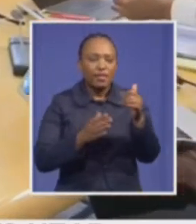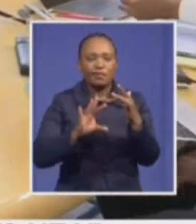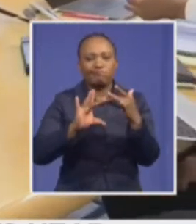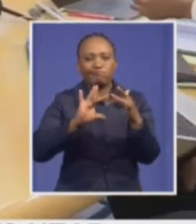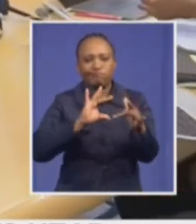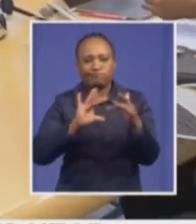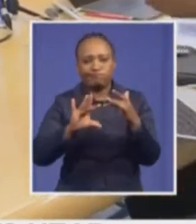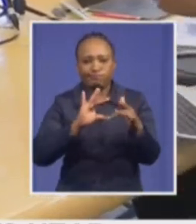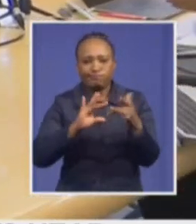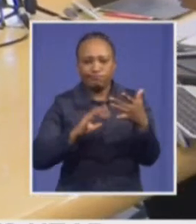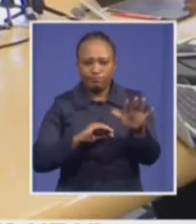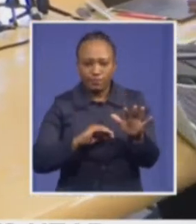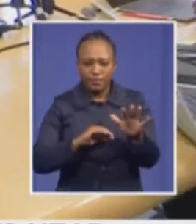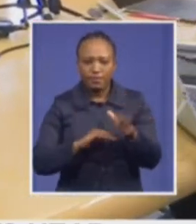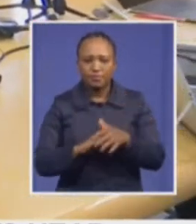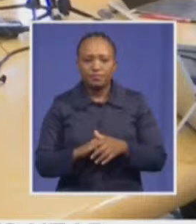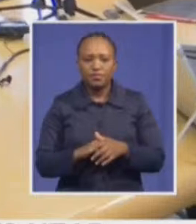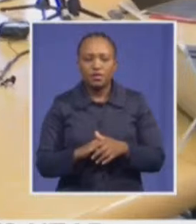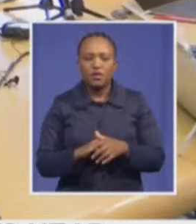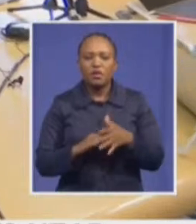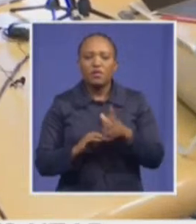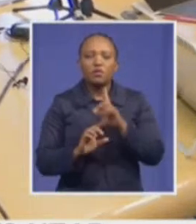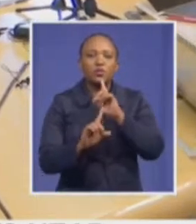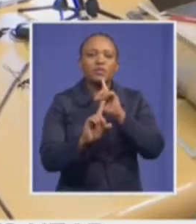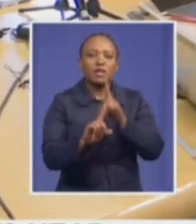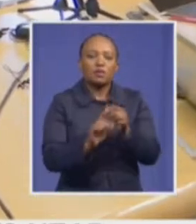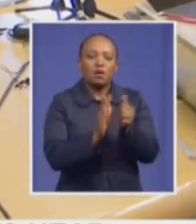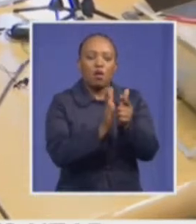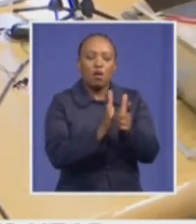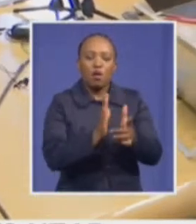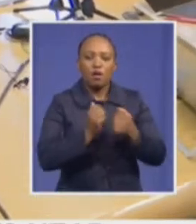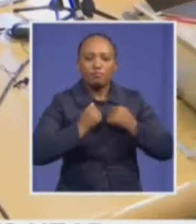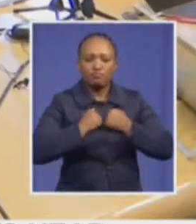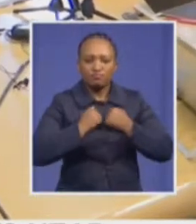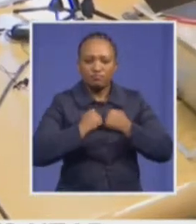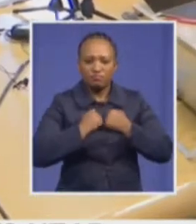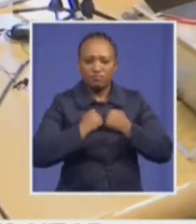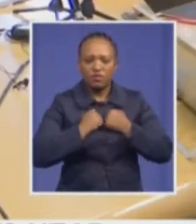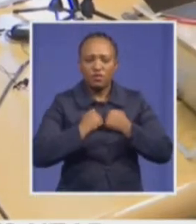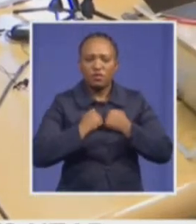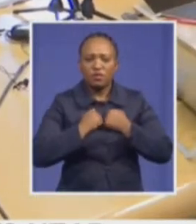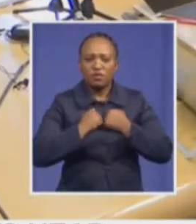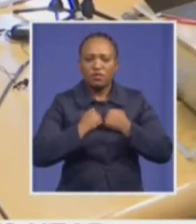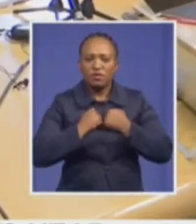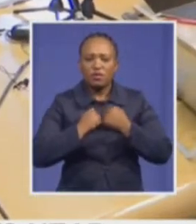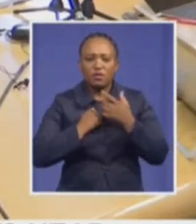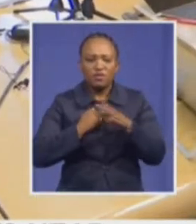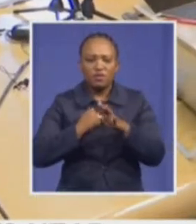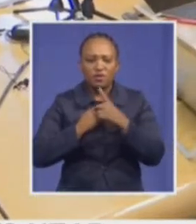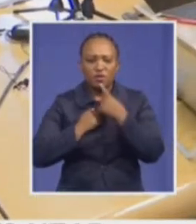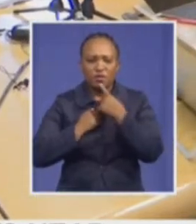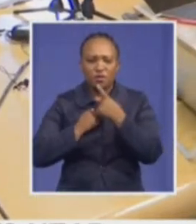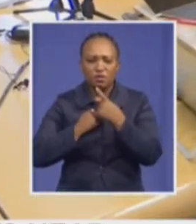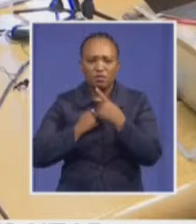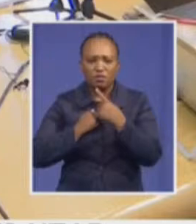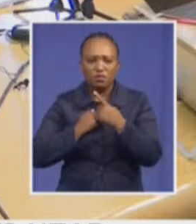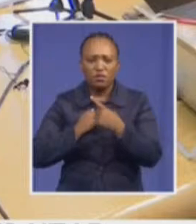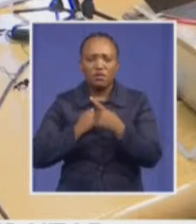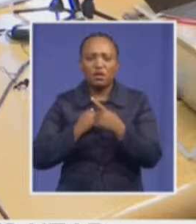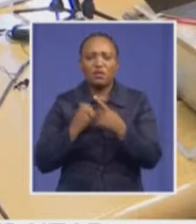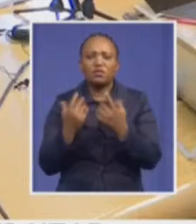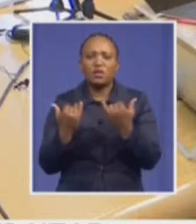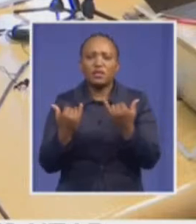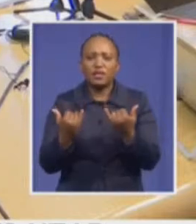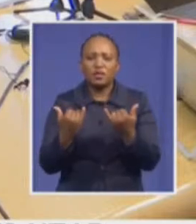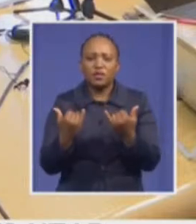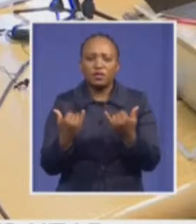our attorneys to say, because we're really on our knees, and we said, all right, you've can they clarified the consider, record. Yeah, that's fine. that we don't. Yeah, I